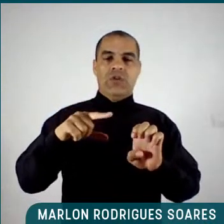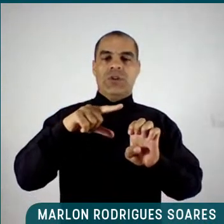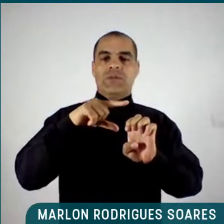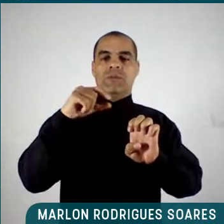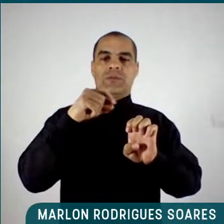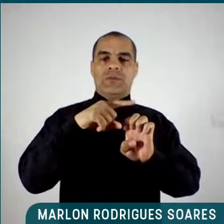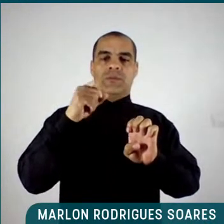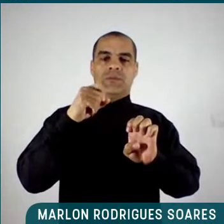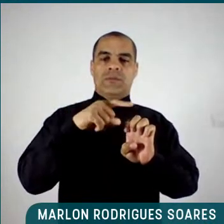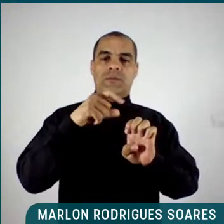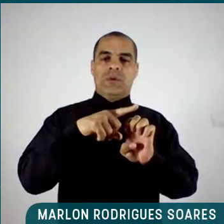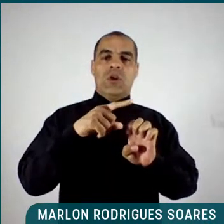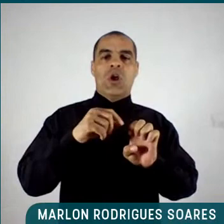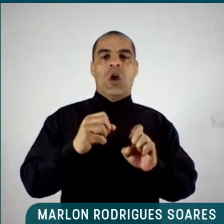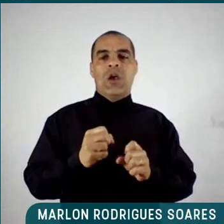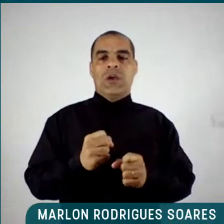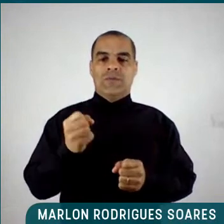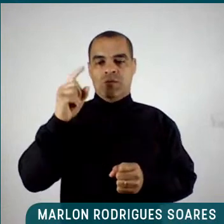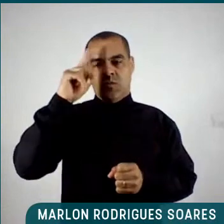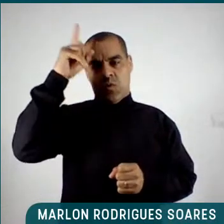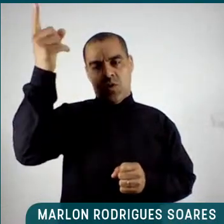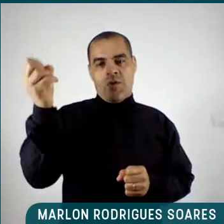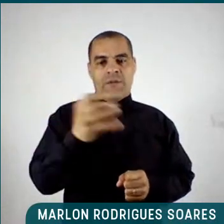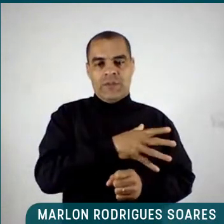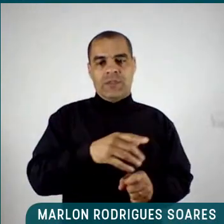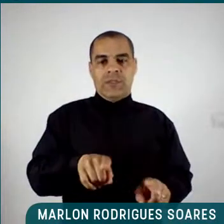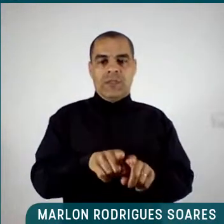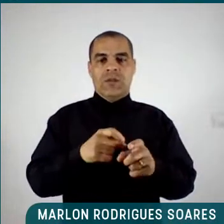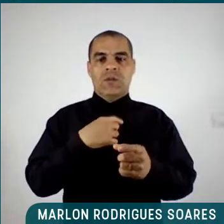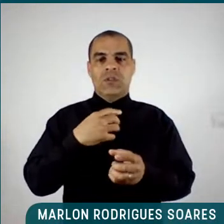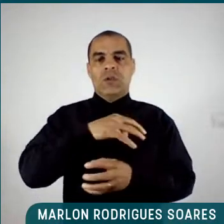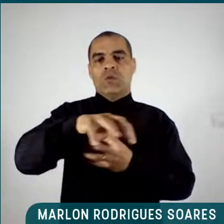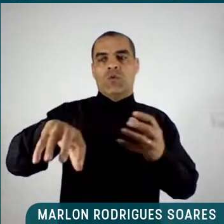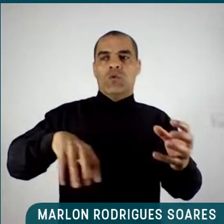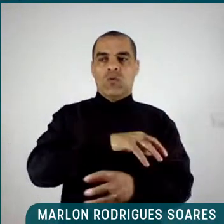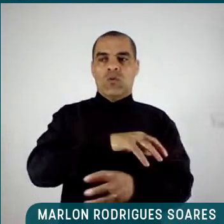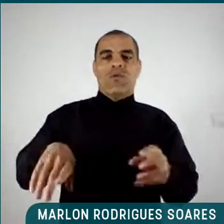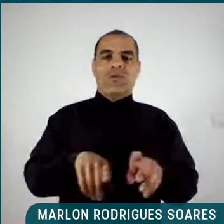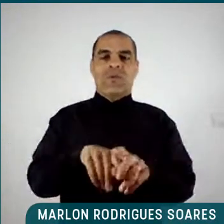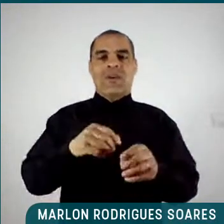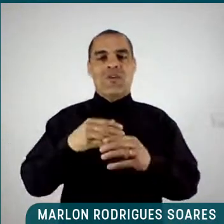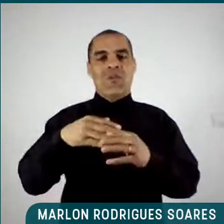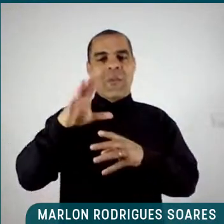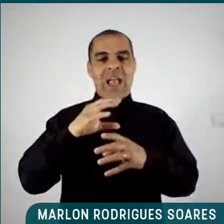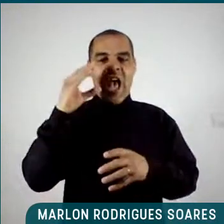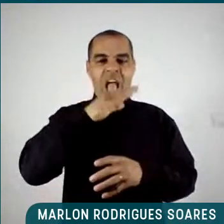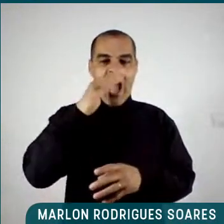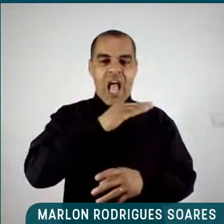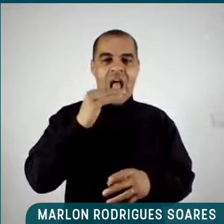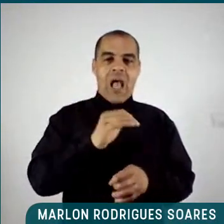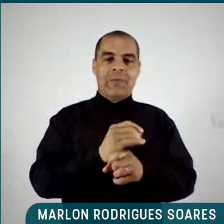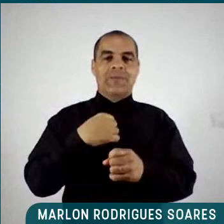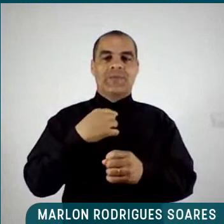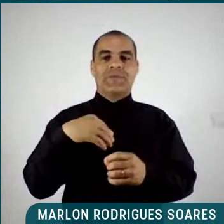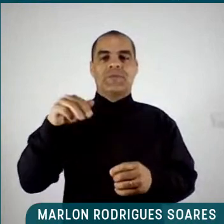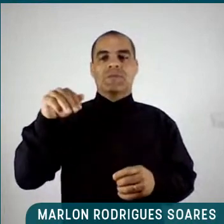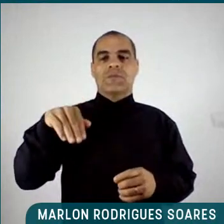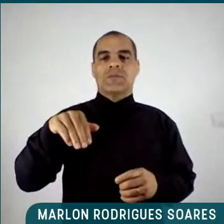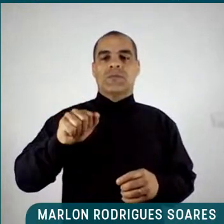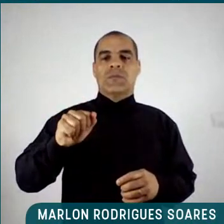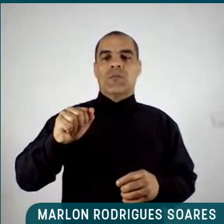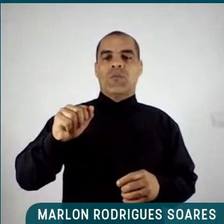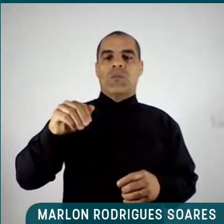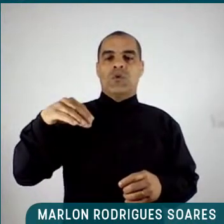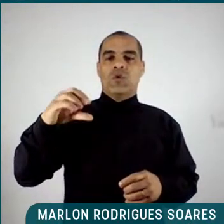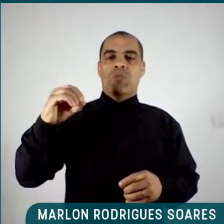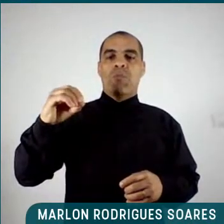outras the empresas entrepreneurship. estão sempre That is the other muito side that mais we want to aceleradas. talk about this. Innovation and entrepreneurship, Então, they are always a